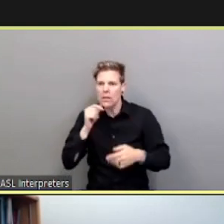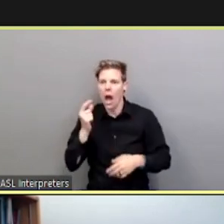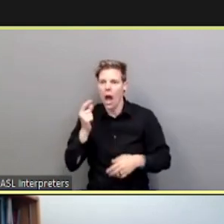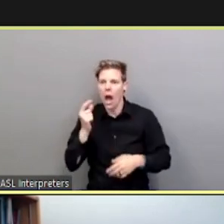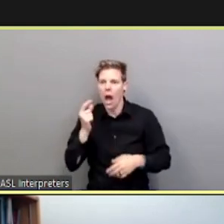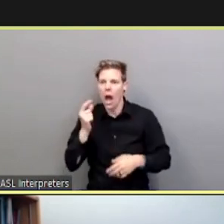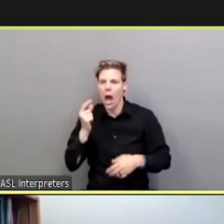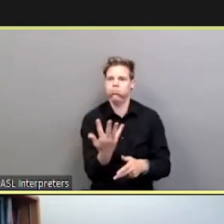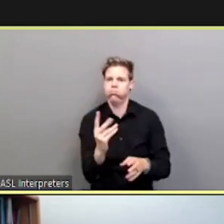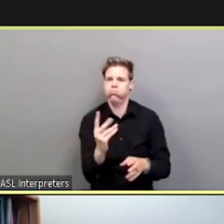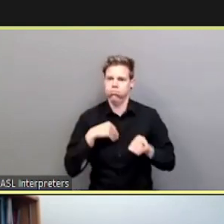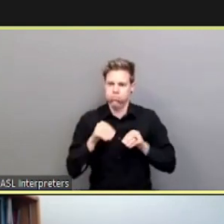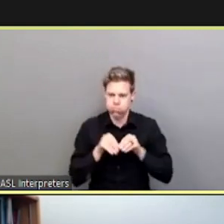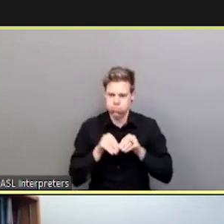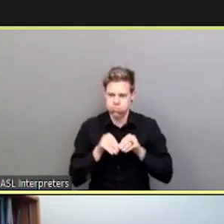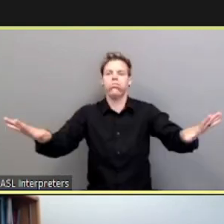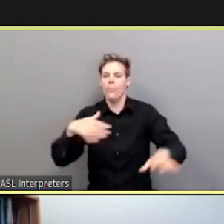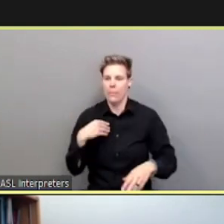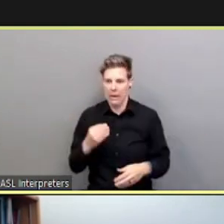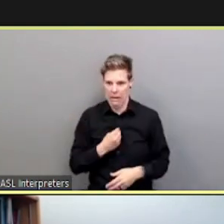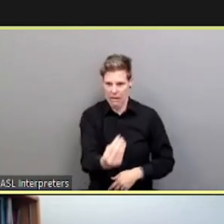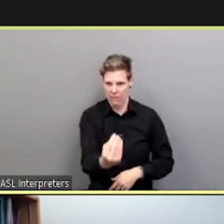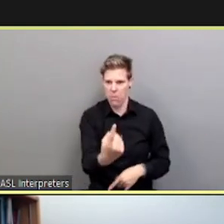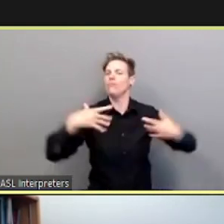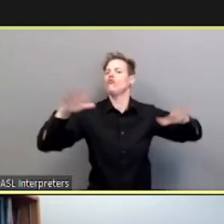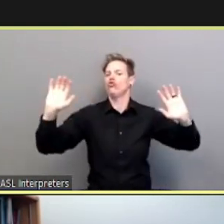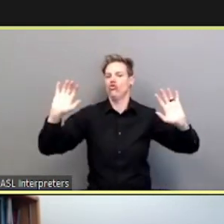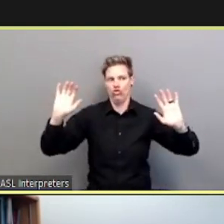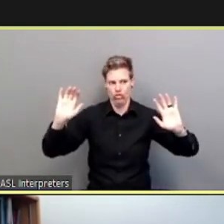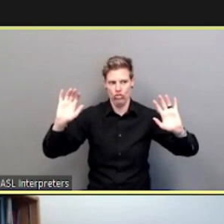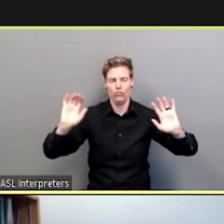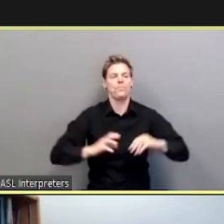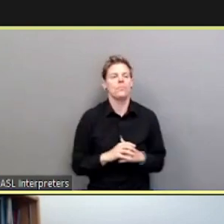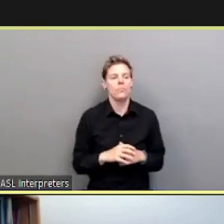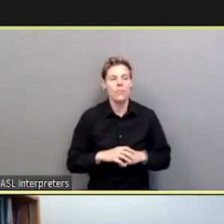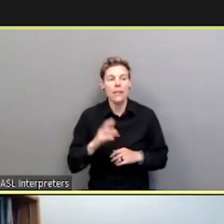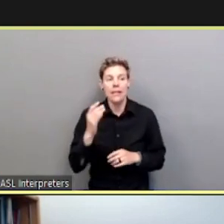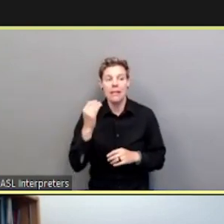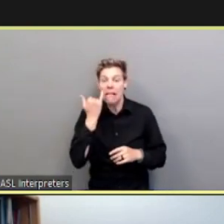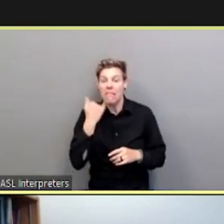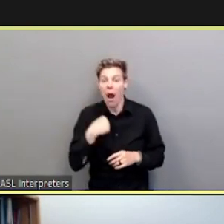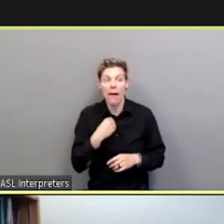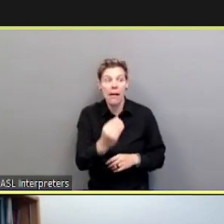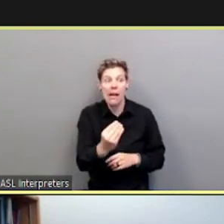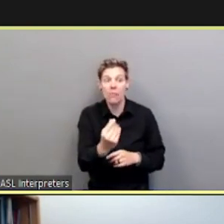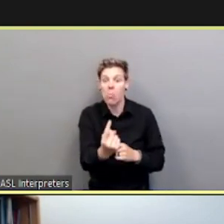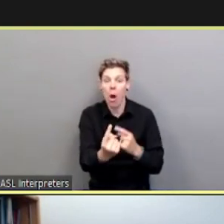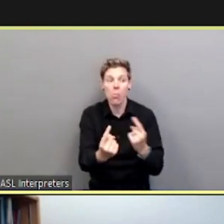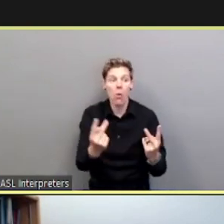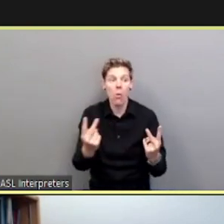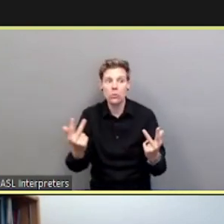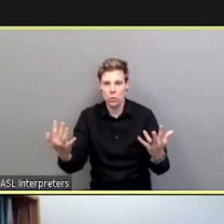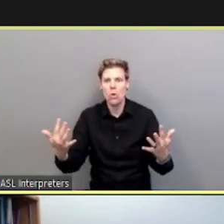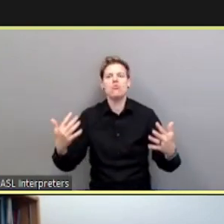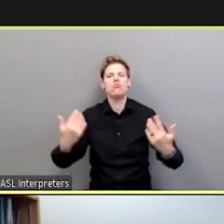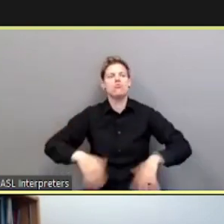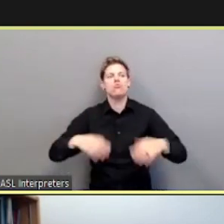we expect that it will spread exponentially. And if the number is less than 1, we expect